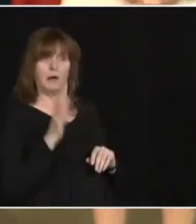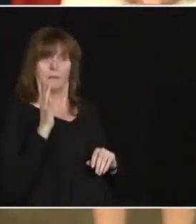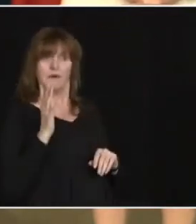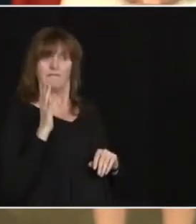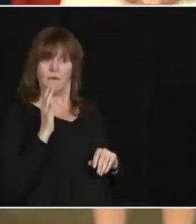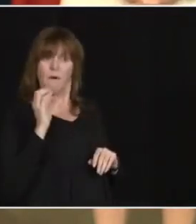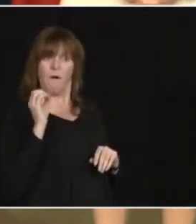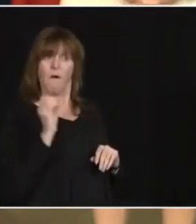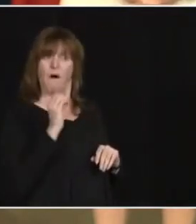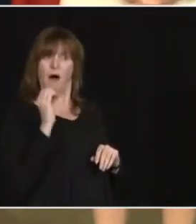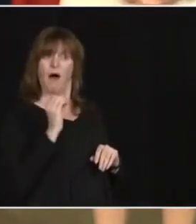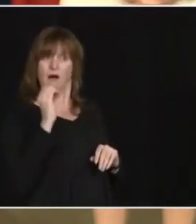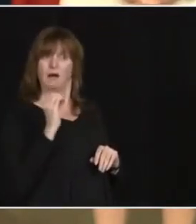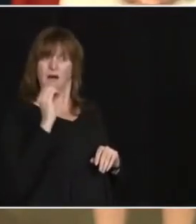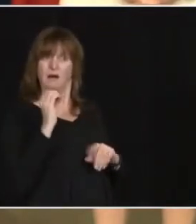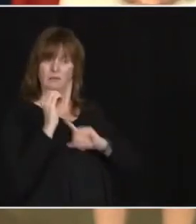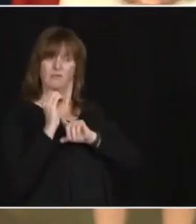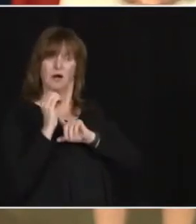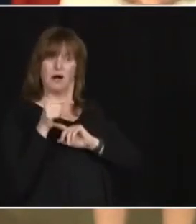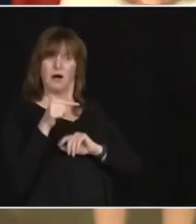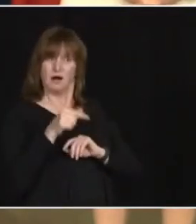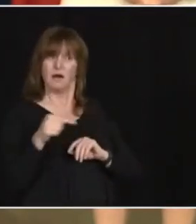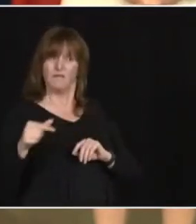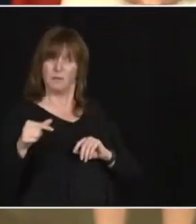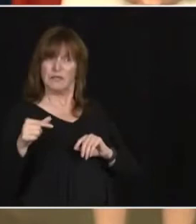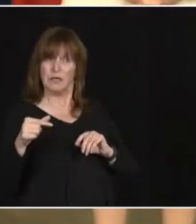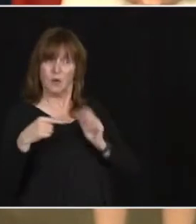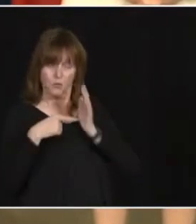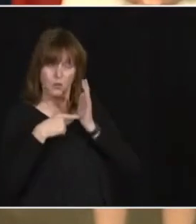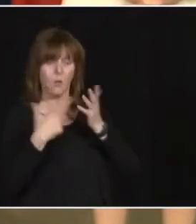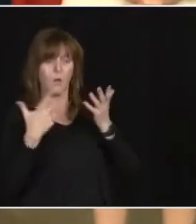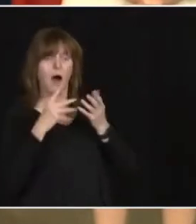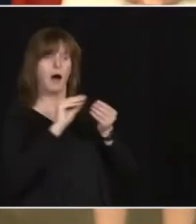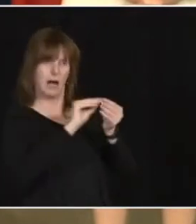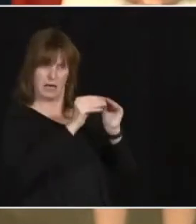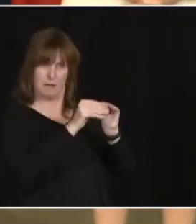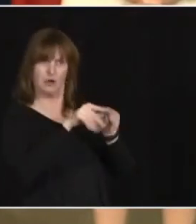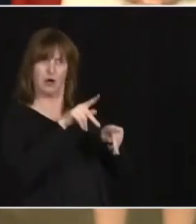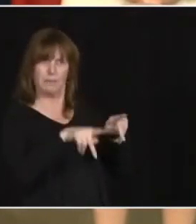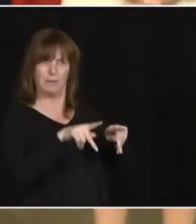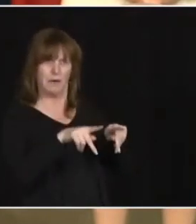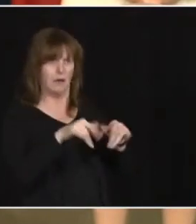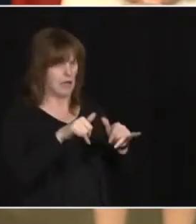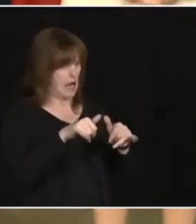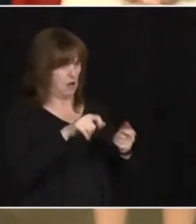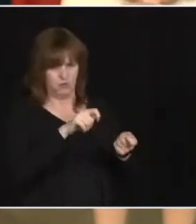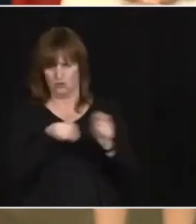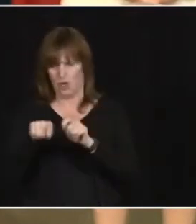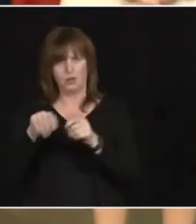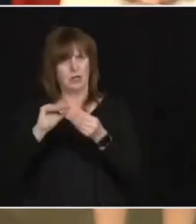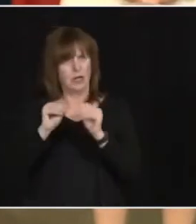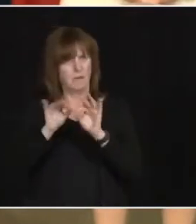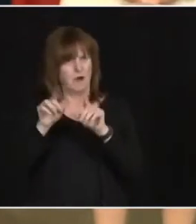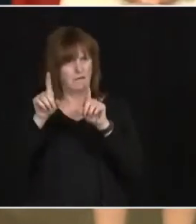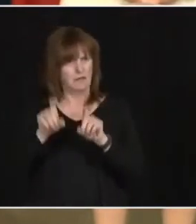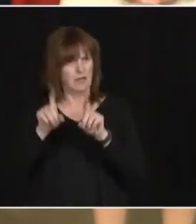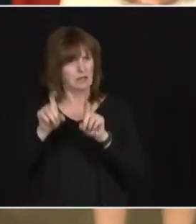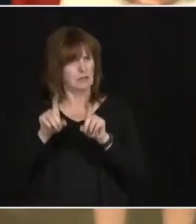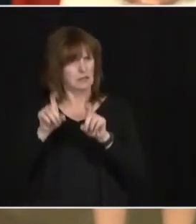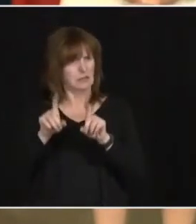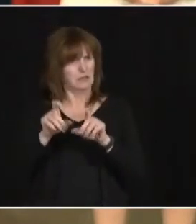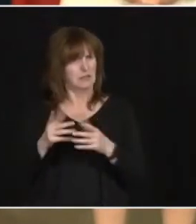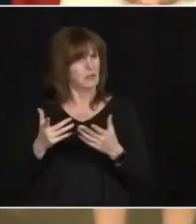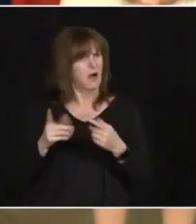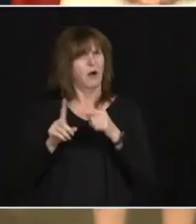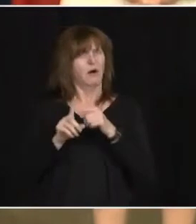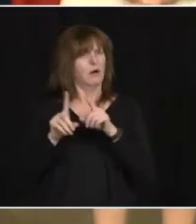website showed the number of people tested. Now it's the number of tests, meaning, somebody could have been tested 2 or 3